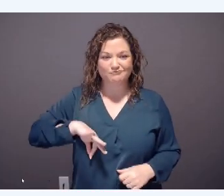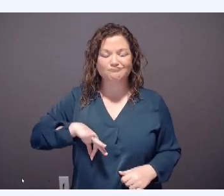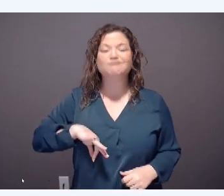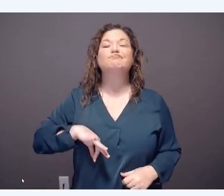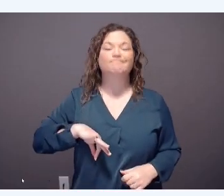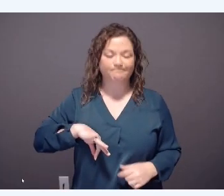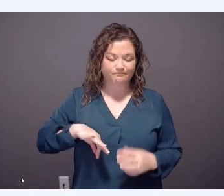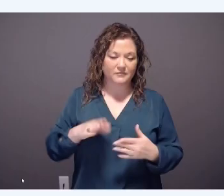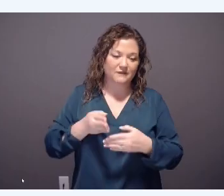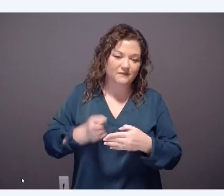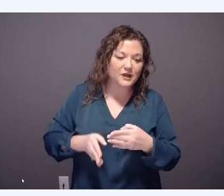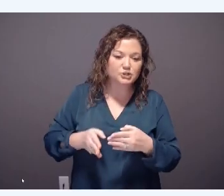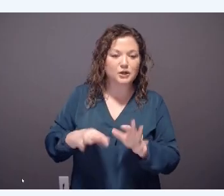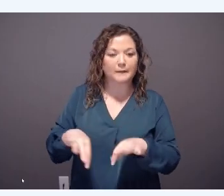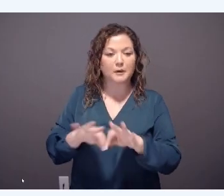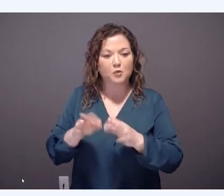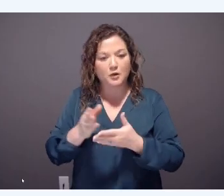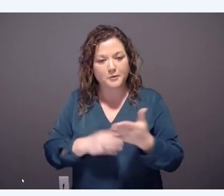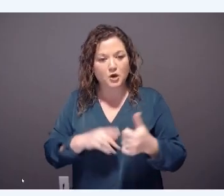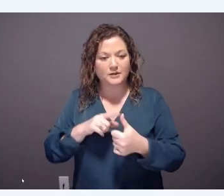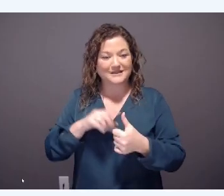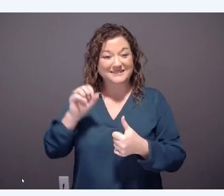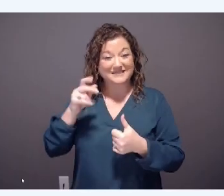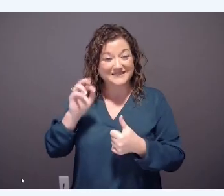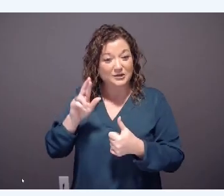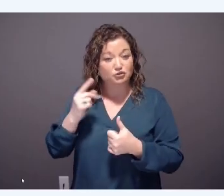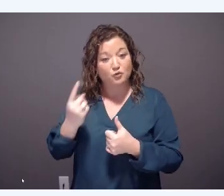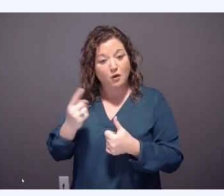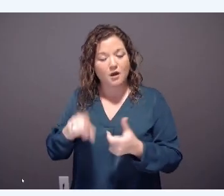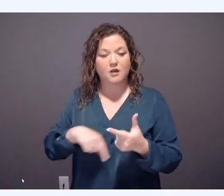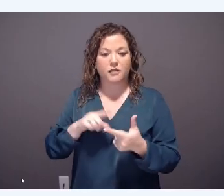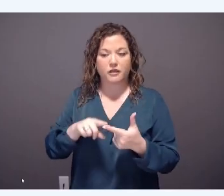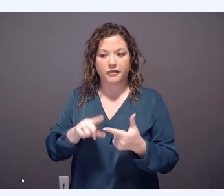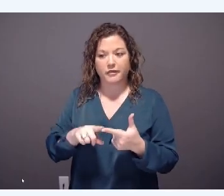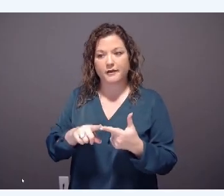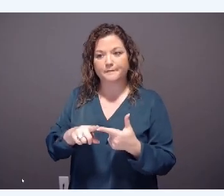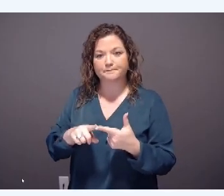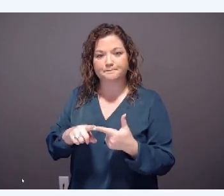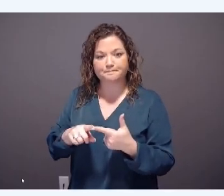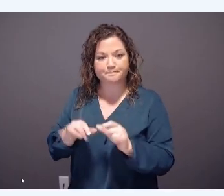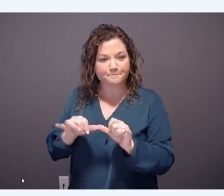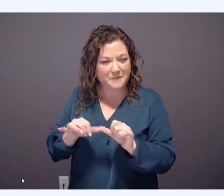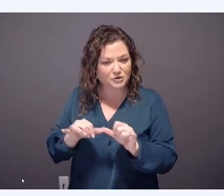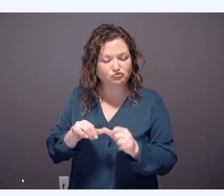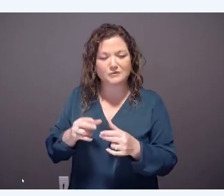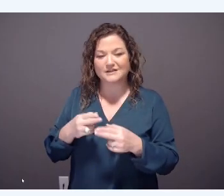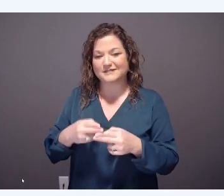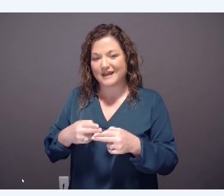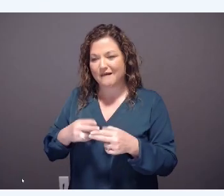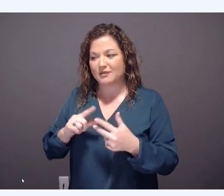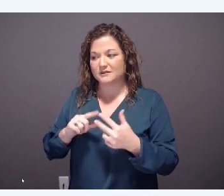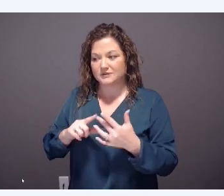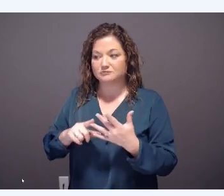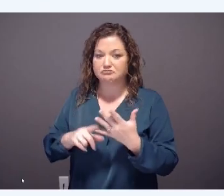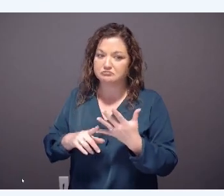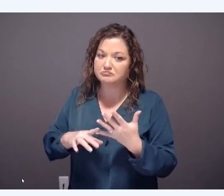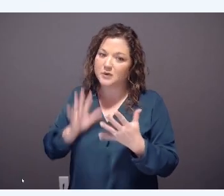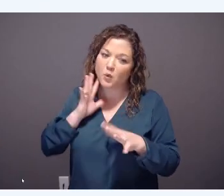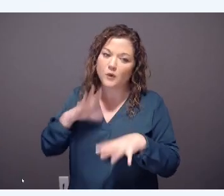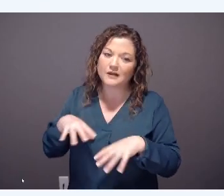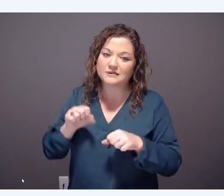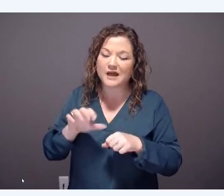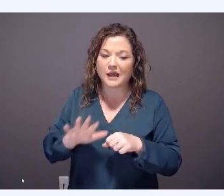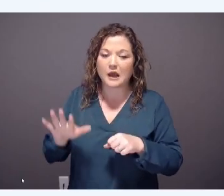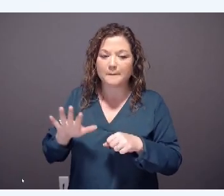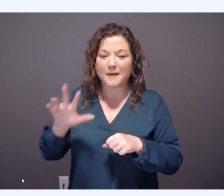Sector 1, the entry scales, so we can get to that TCEQ pre-opening inspection. So once we get there, that takes about 30 days. We've already